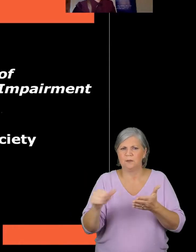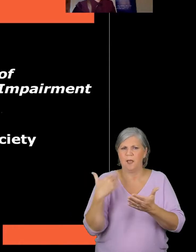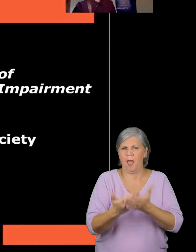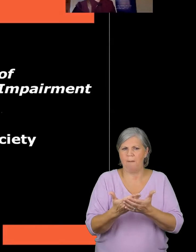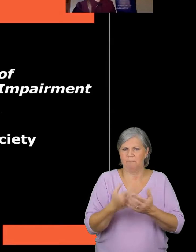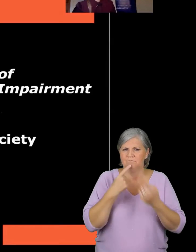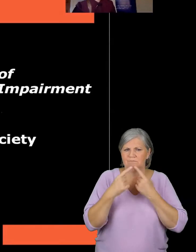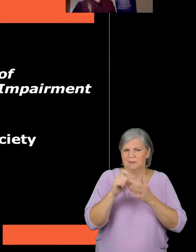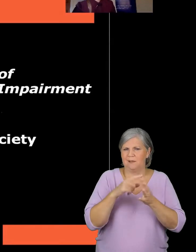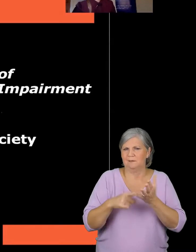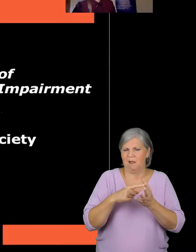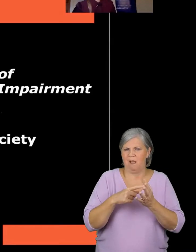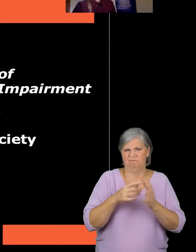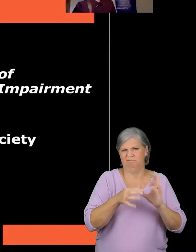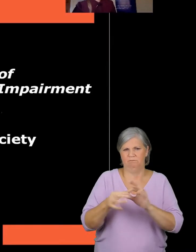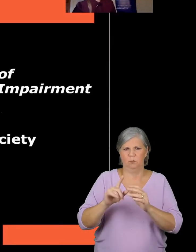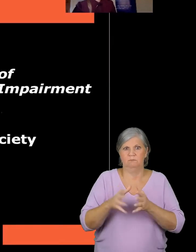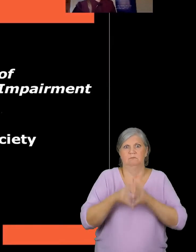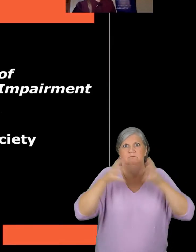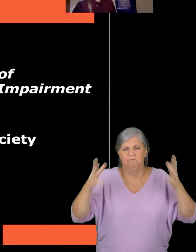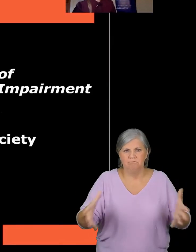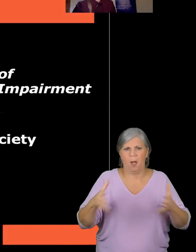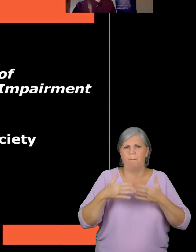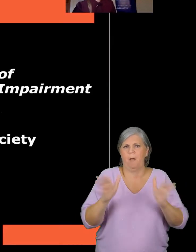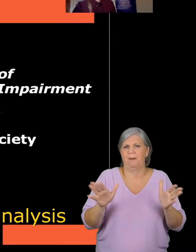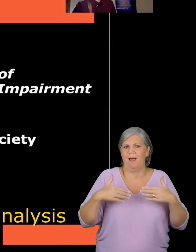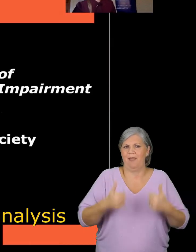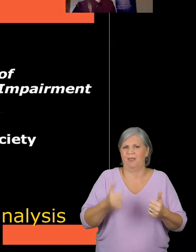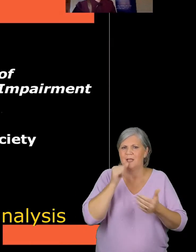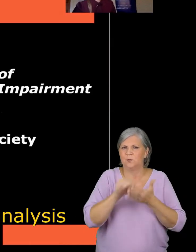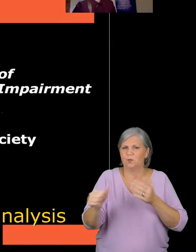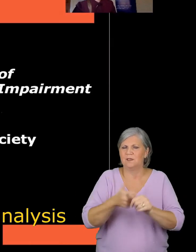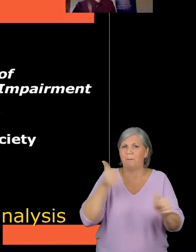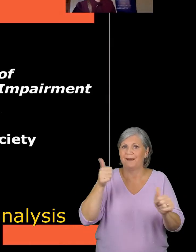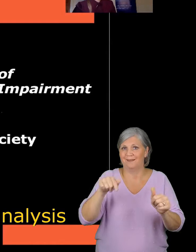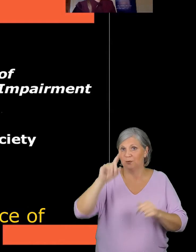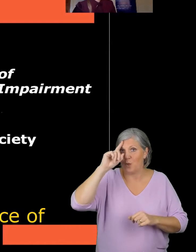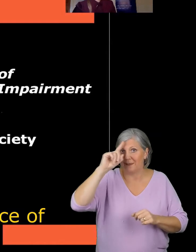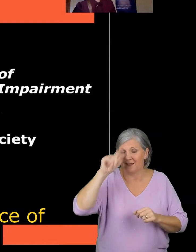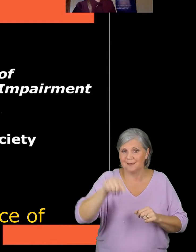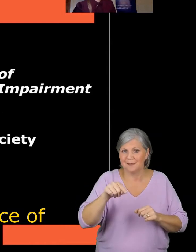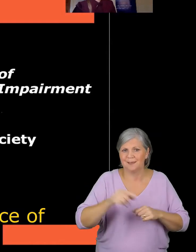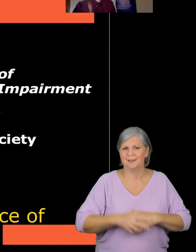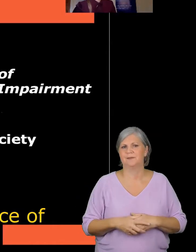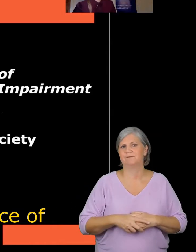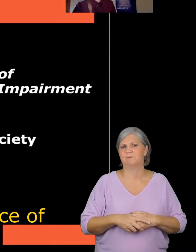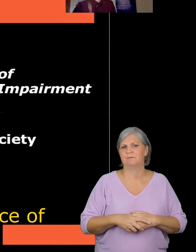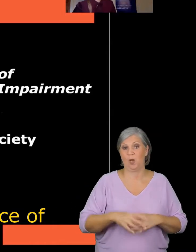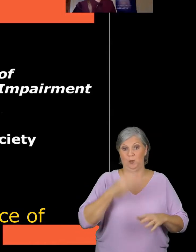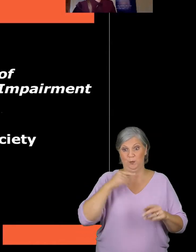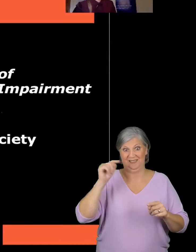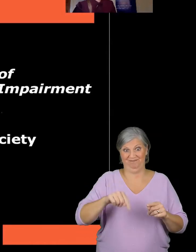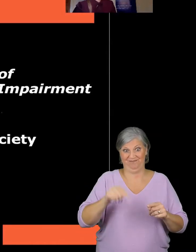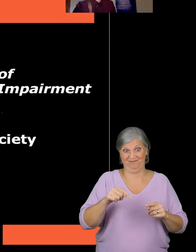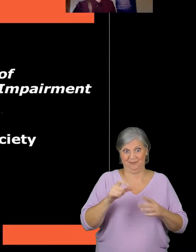Germany. Using this data, it was possible to carry out analysis on the association between regional prevalence of